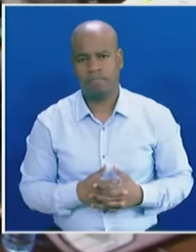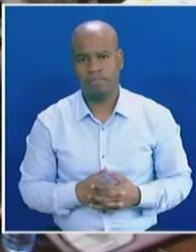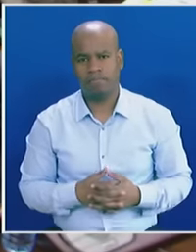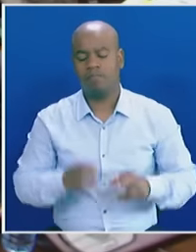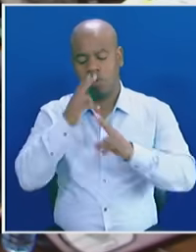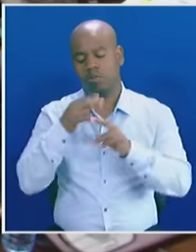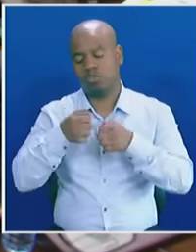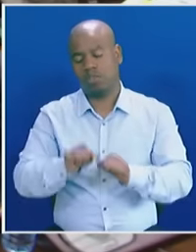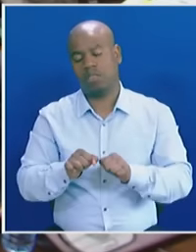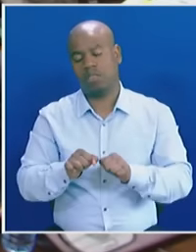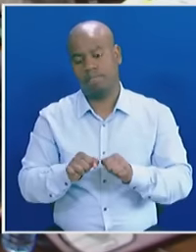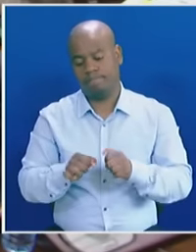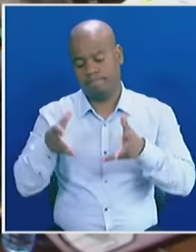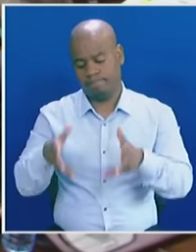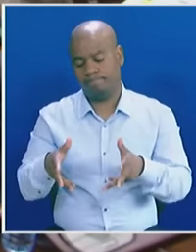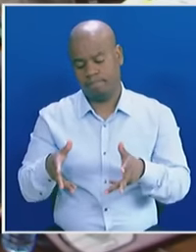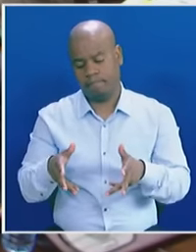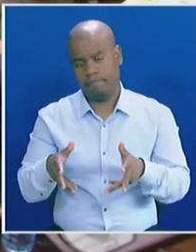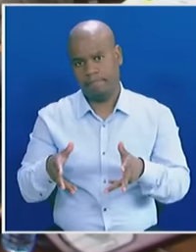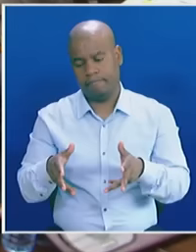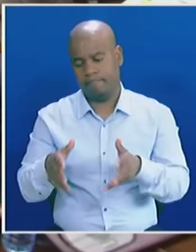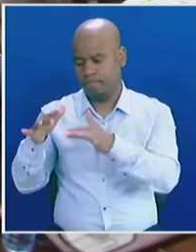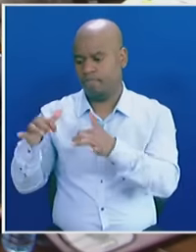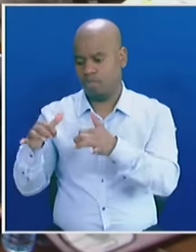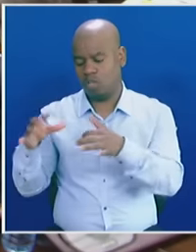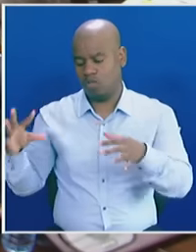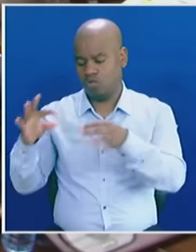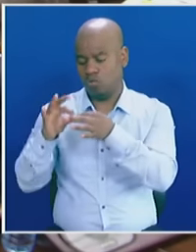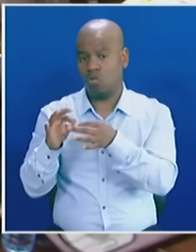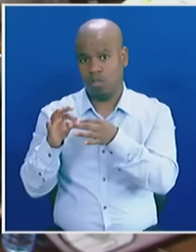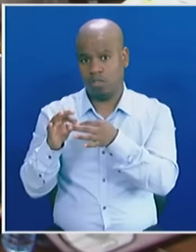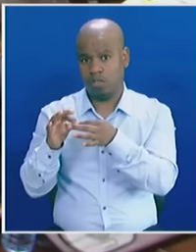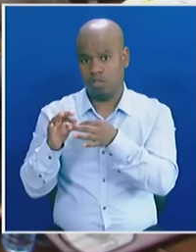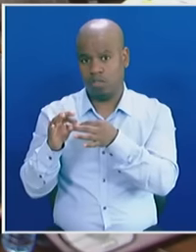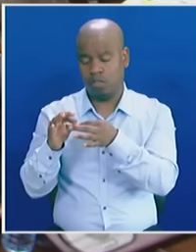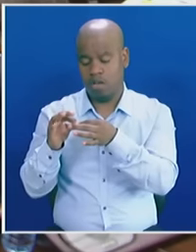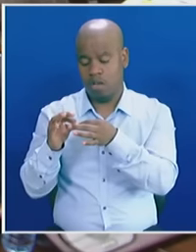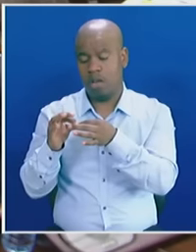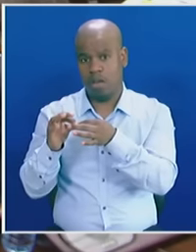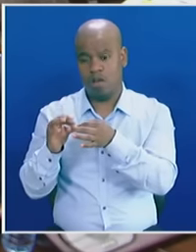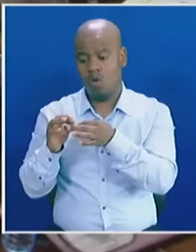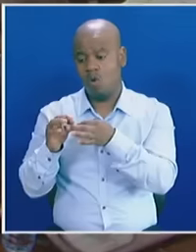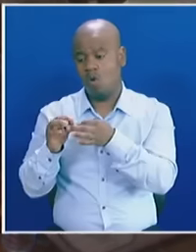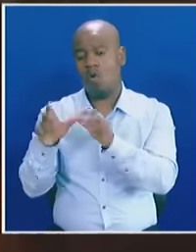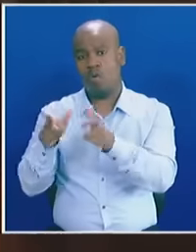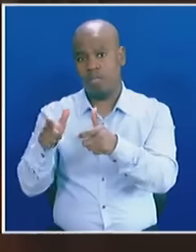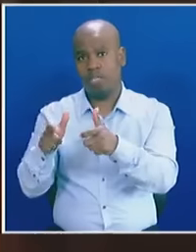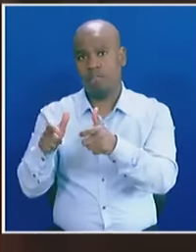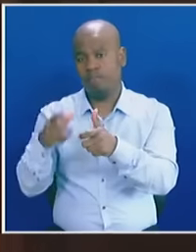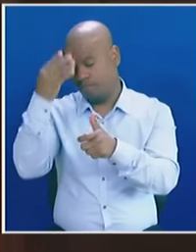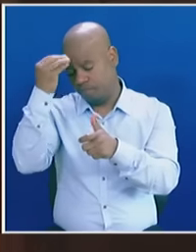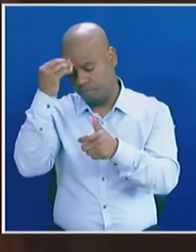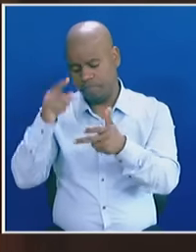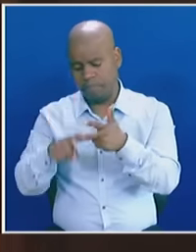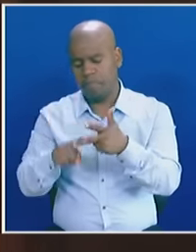Honorable Chairperson of the session, Chairperson of the Joint Standing Committee on Intelligence, Minister of State Security,